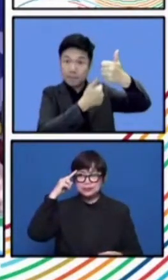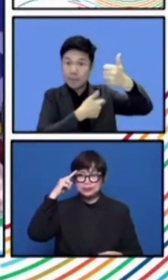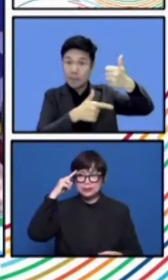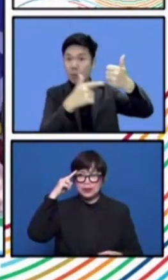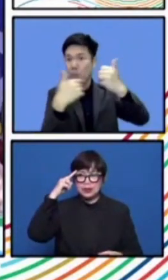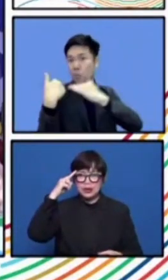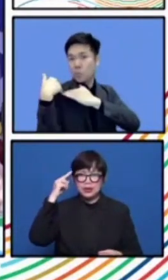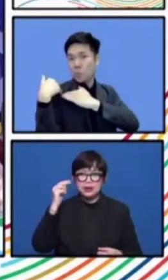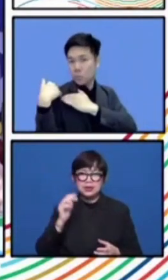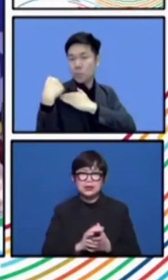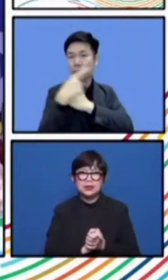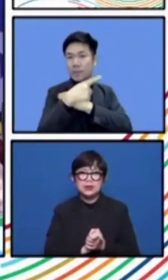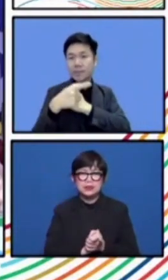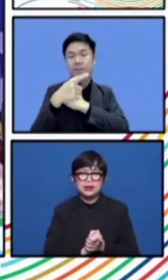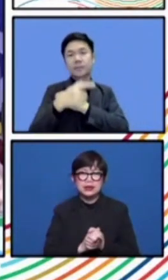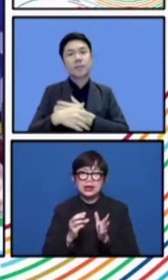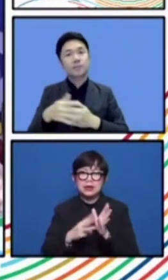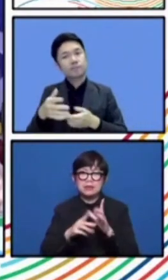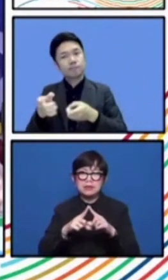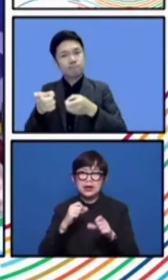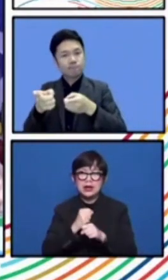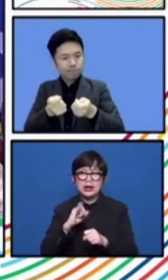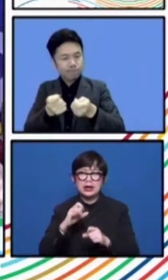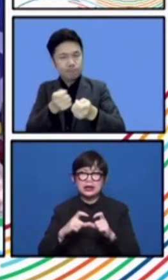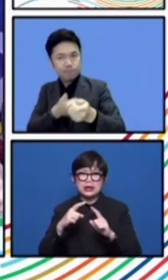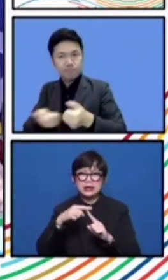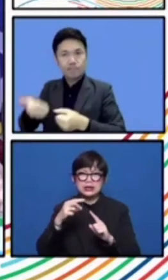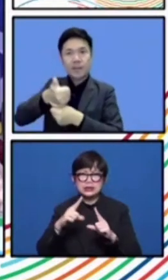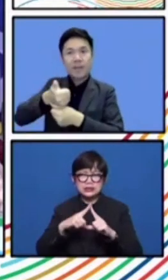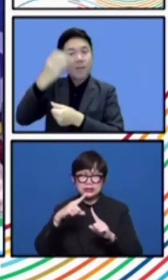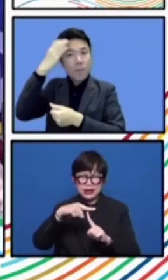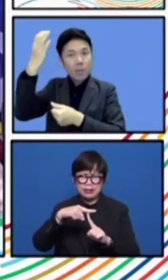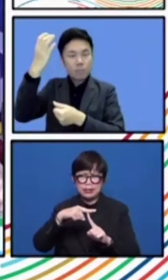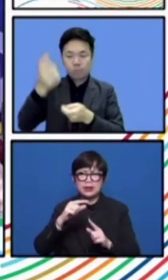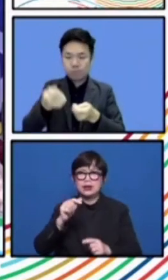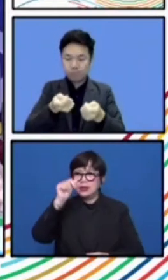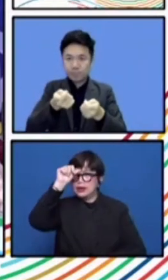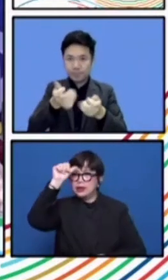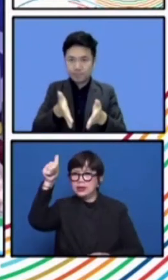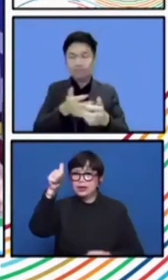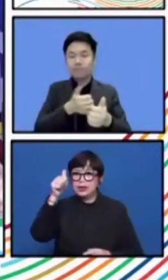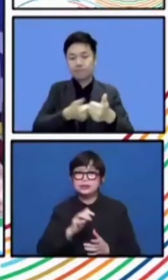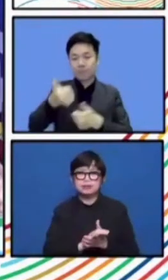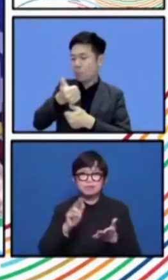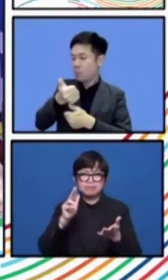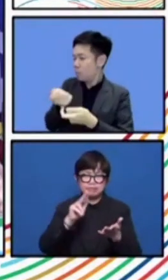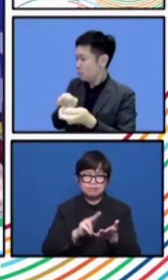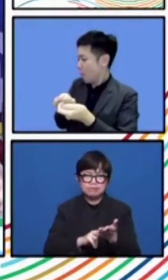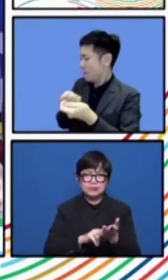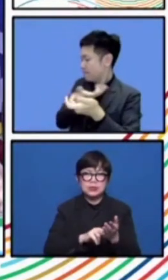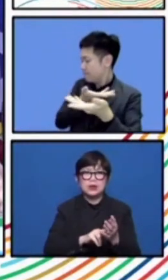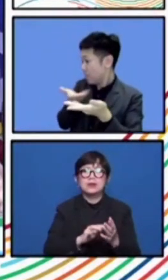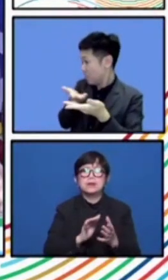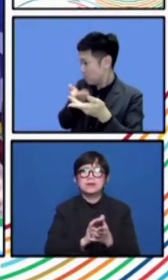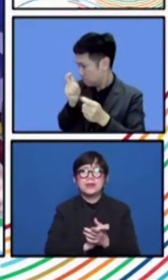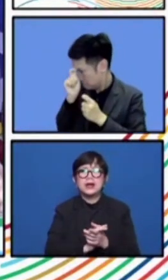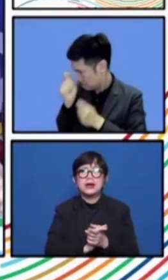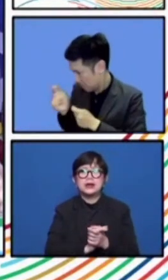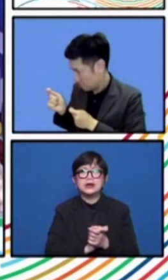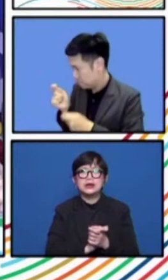India ratified United Nations convention or write a person uncrpd on 1st of October